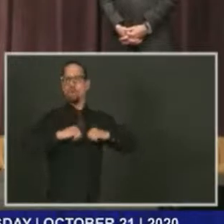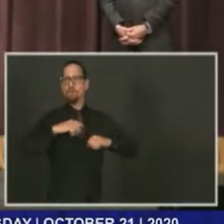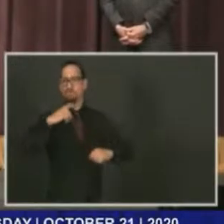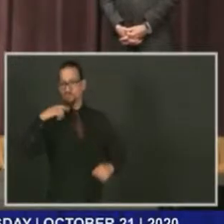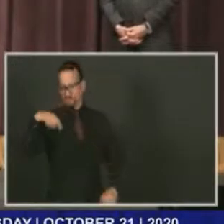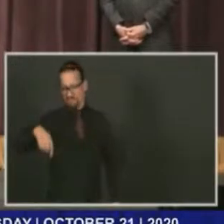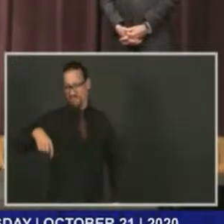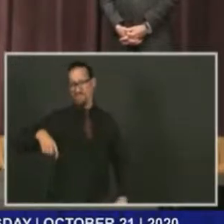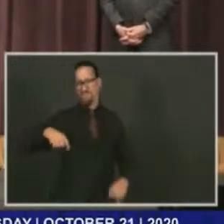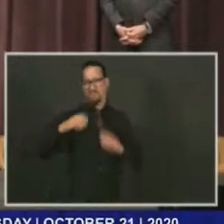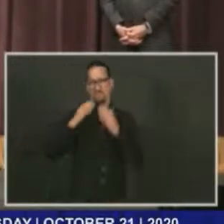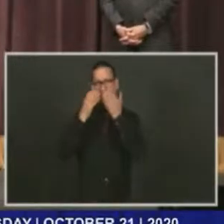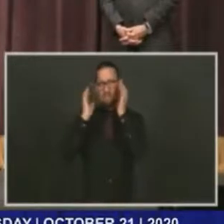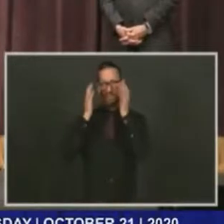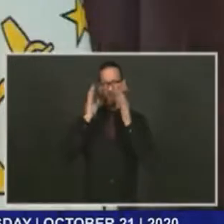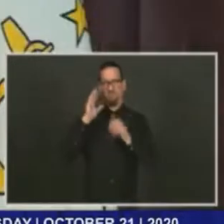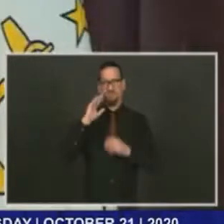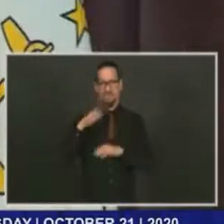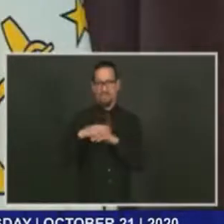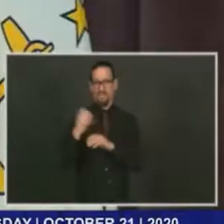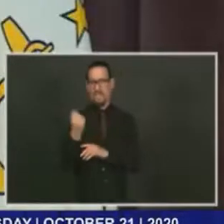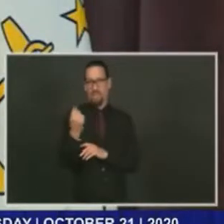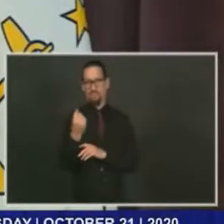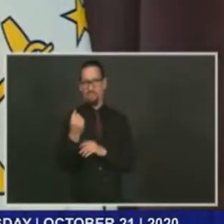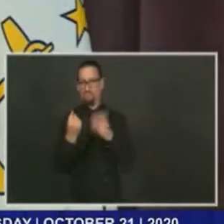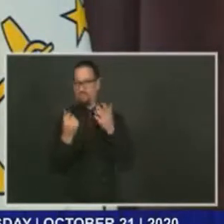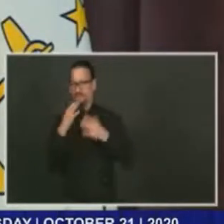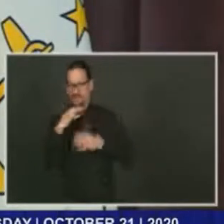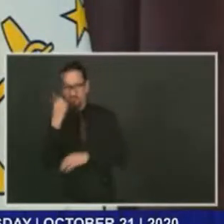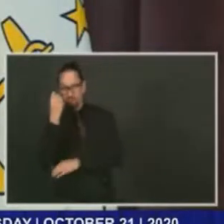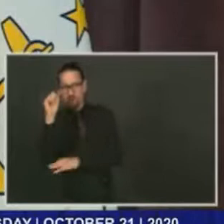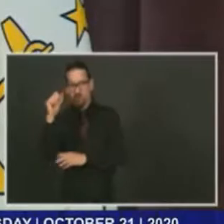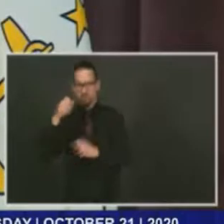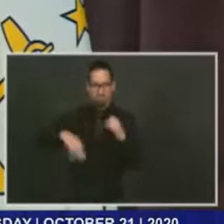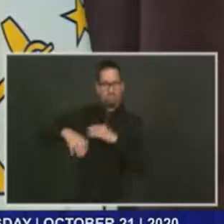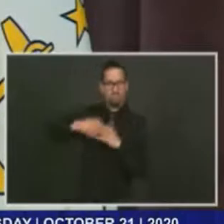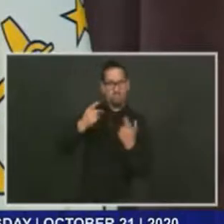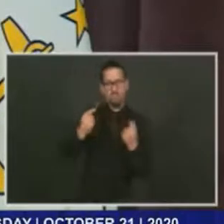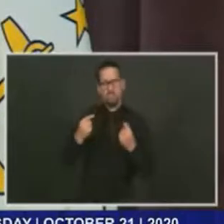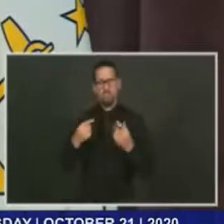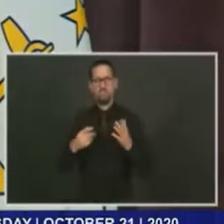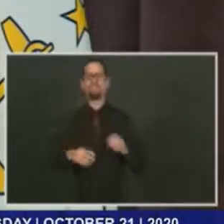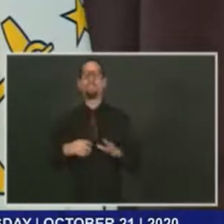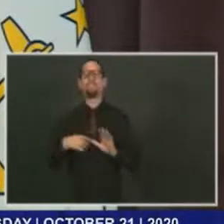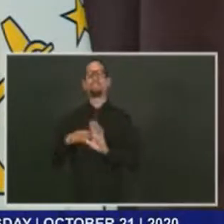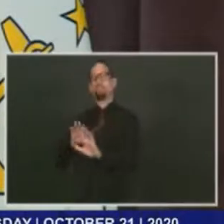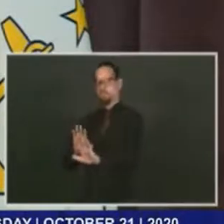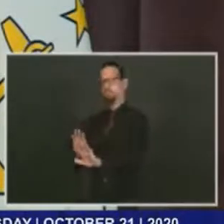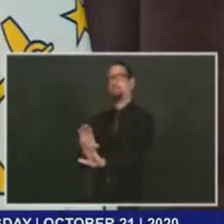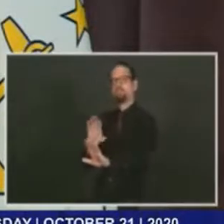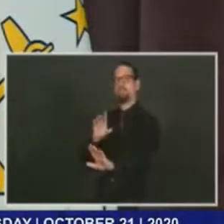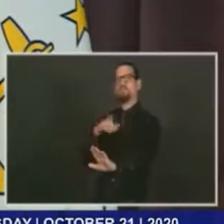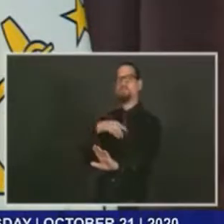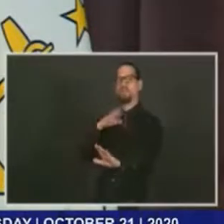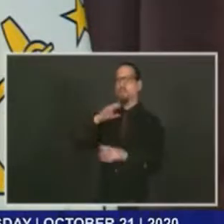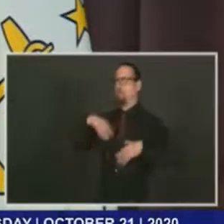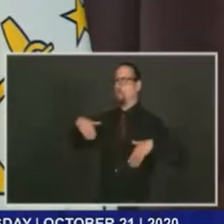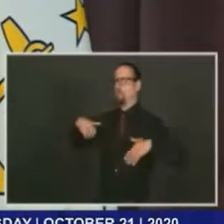away. Any thought about the National Guard? If it's necessary, we'll go there. We're not there yet. But we're talking about everything. Let me say this to the people of Rhode